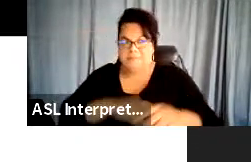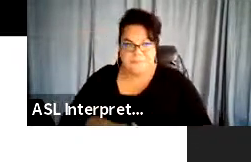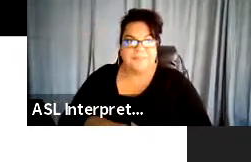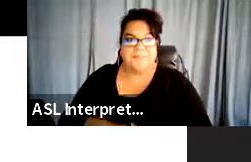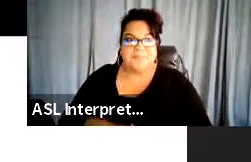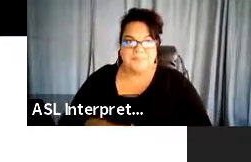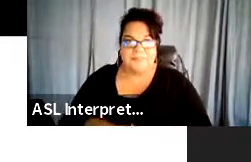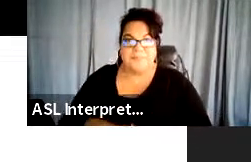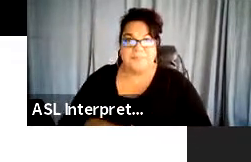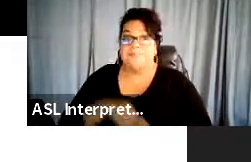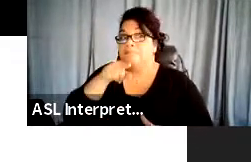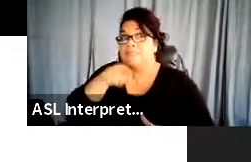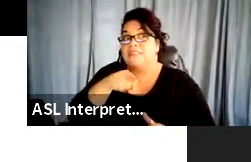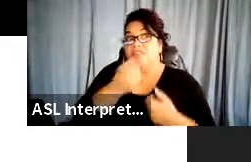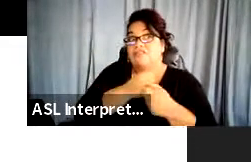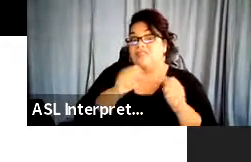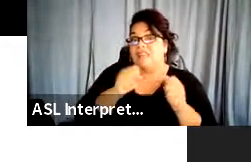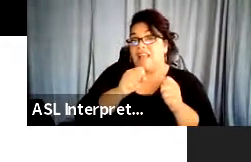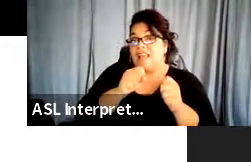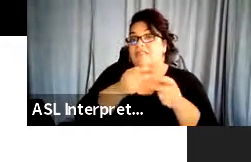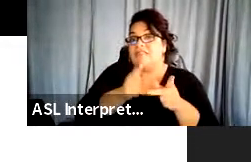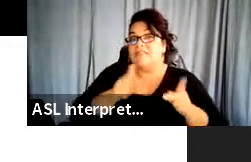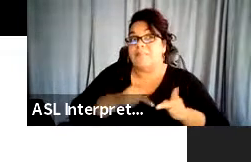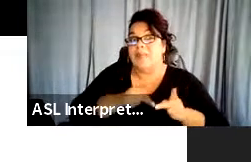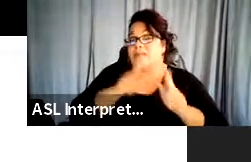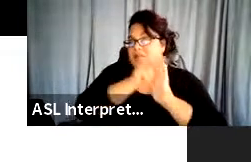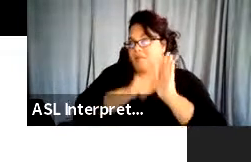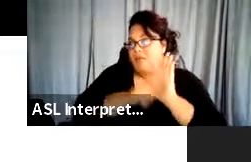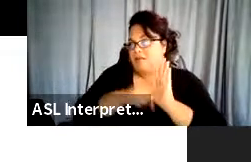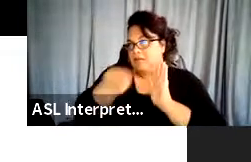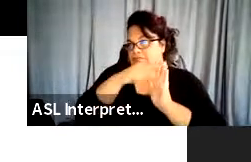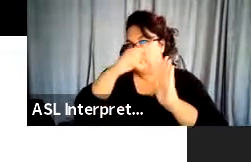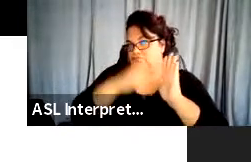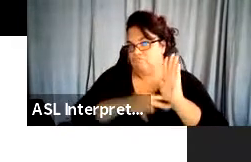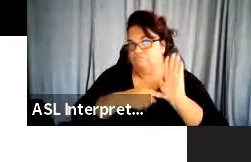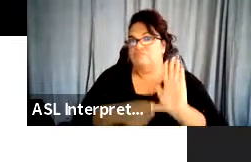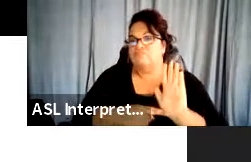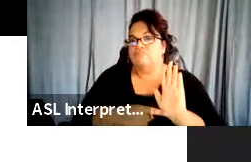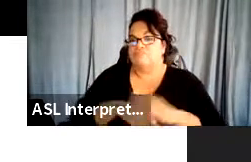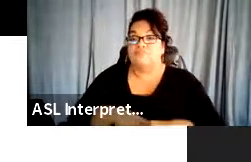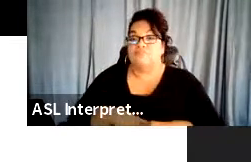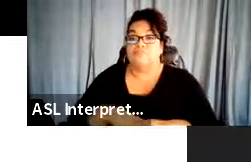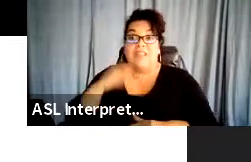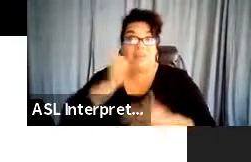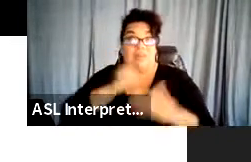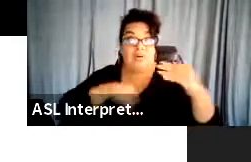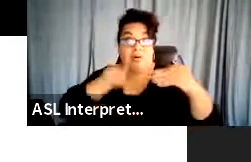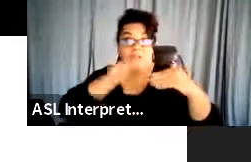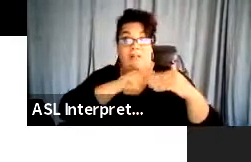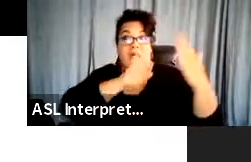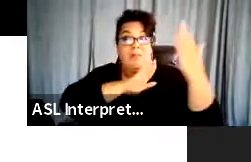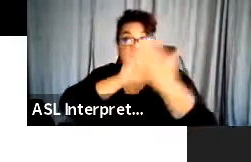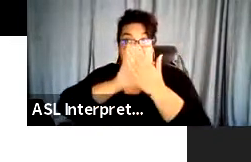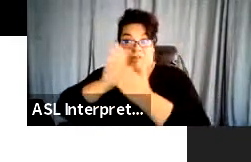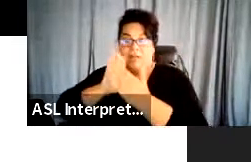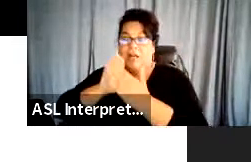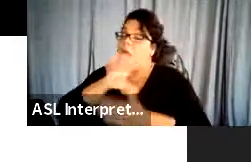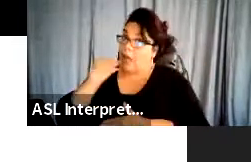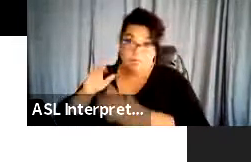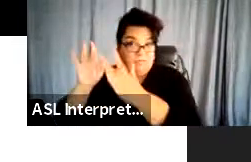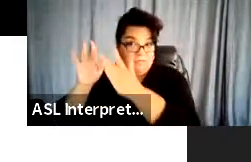This is our safer spaces policy that when we're in-person and also virtual,